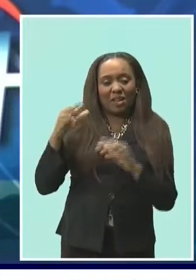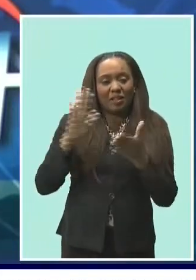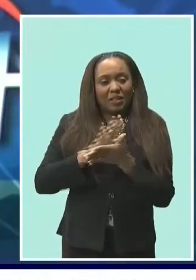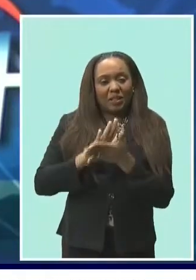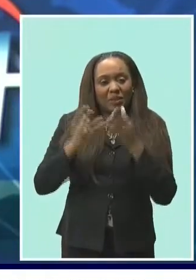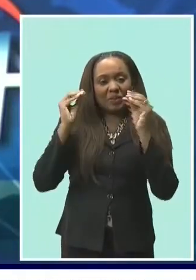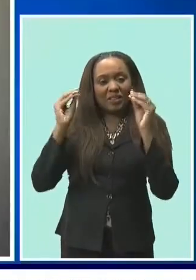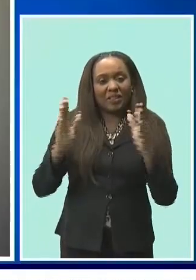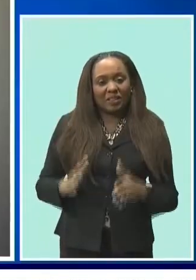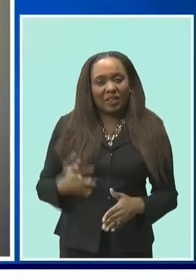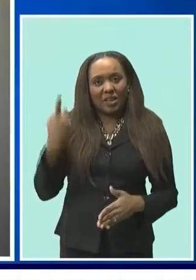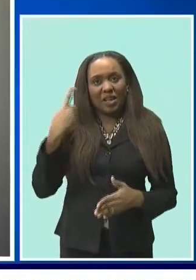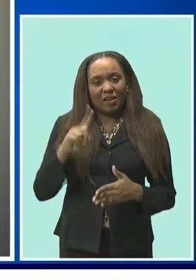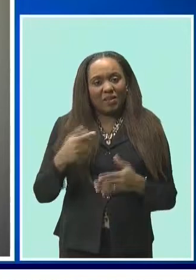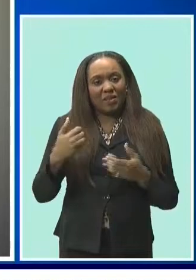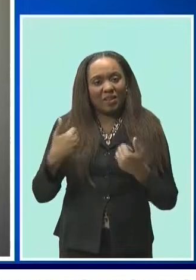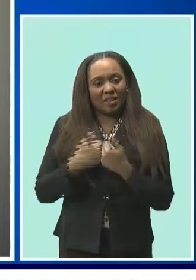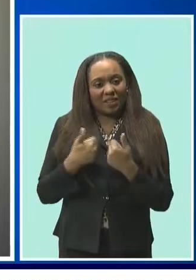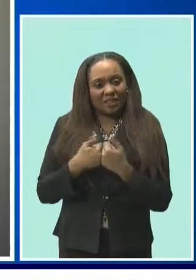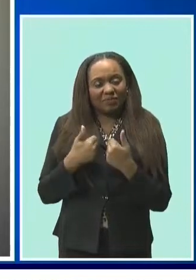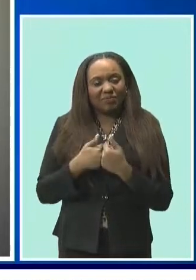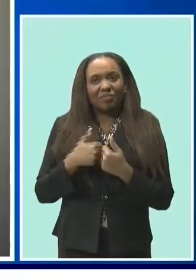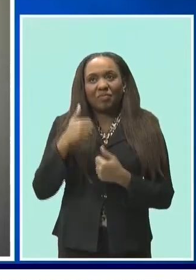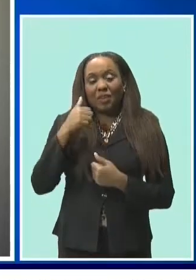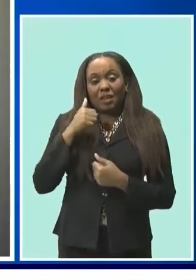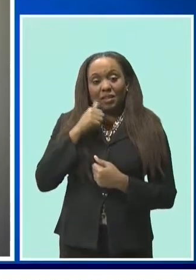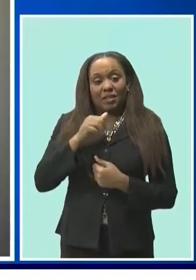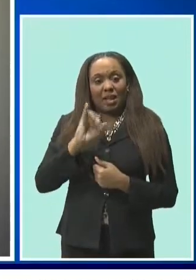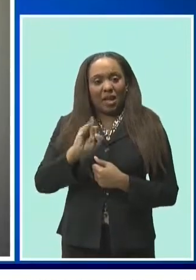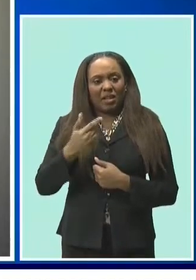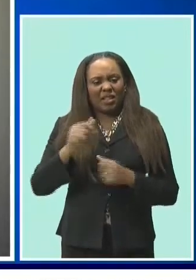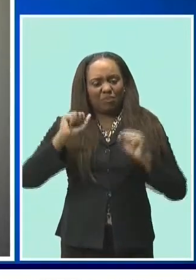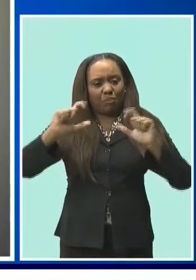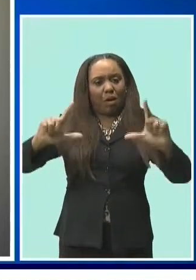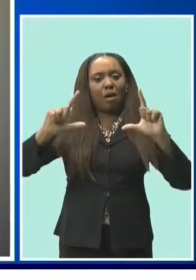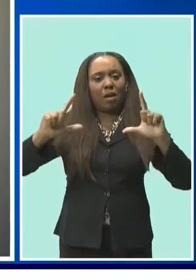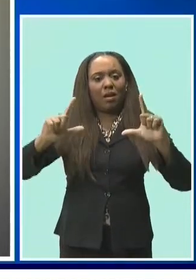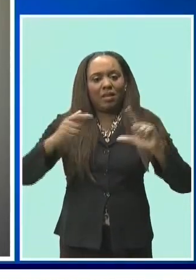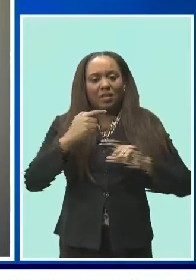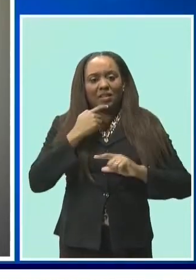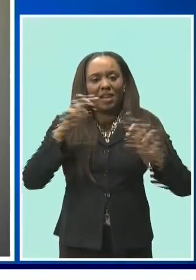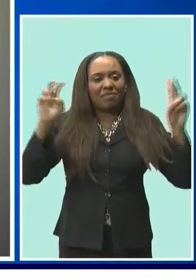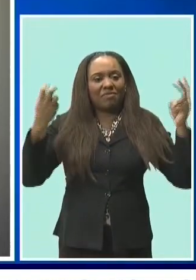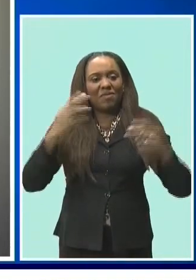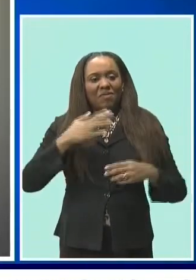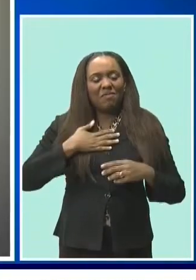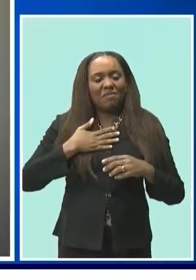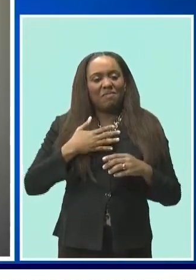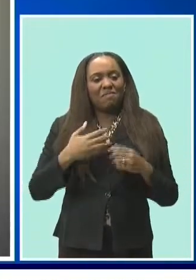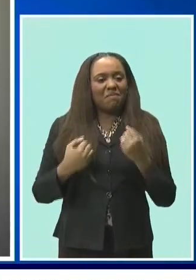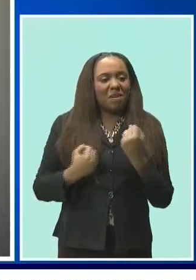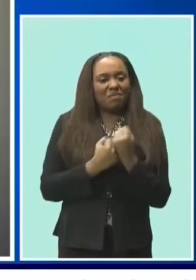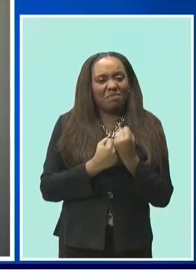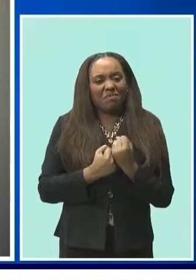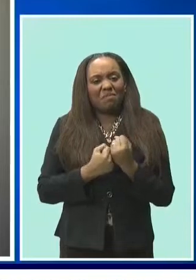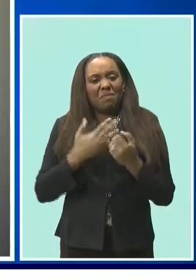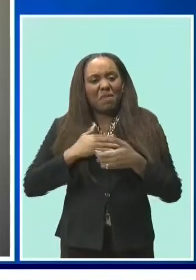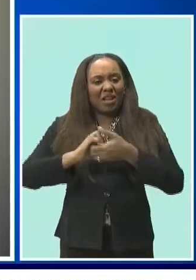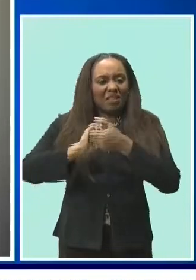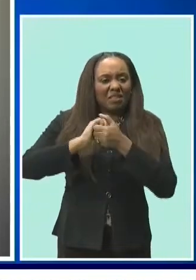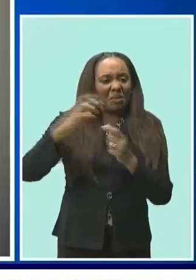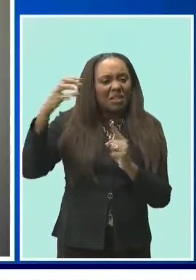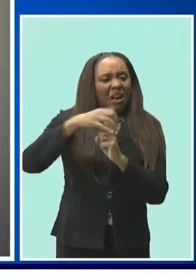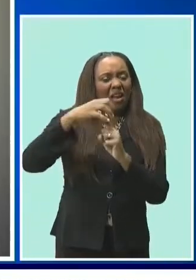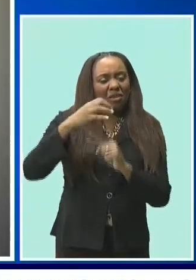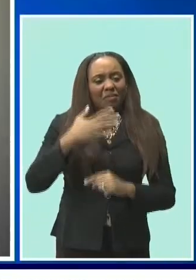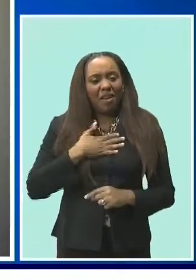We reposted this photo with Estwick to her Instagram page, and part of the caption read, "My mentor, my chap, my MVP, my school